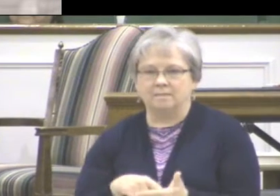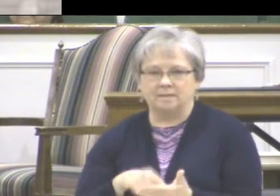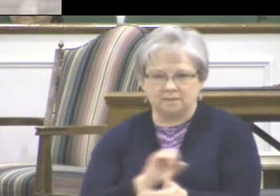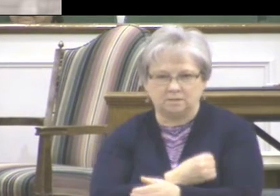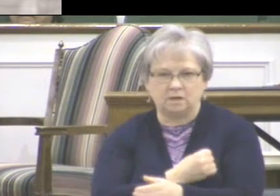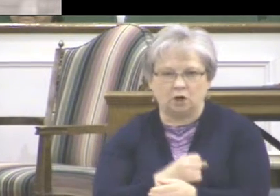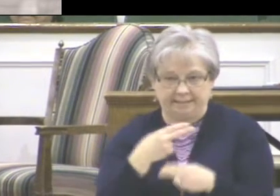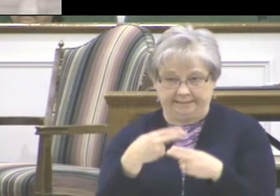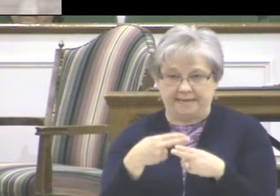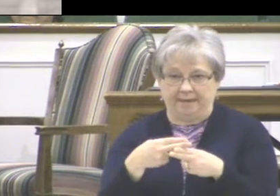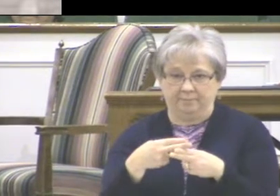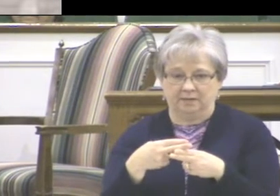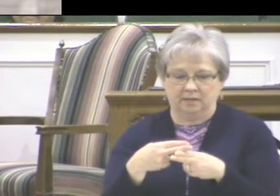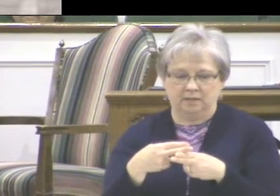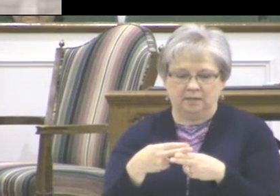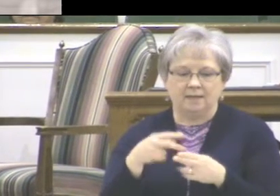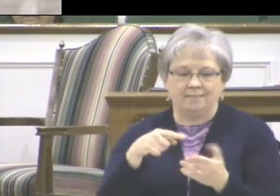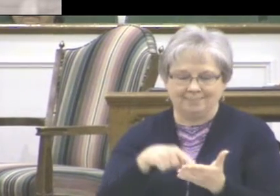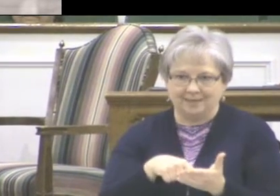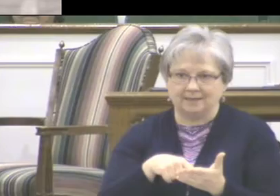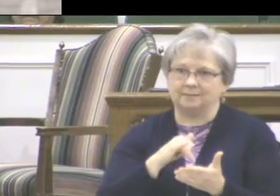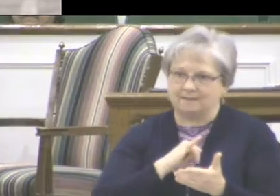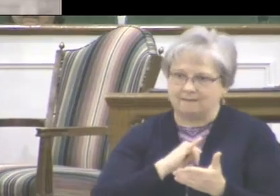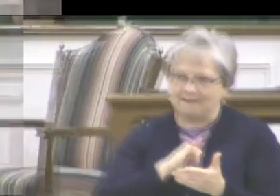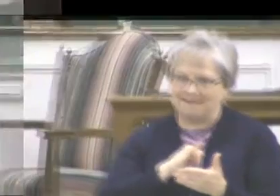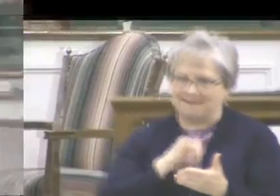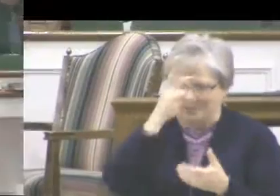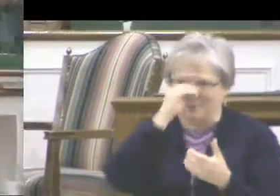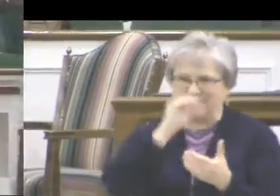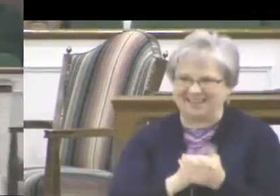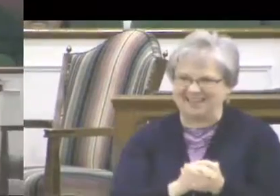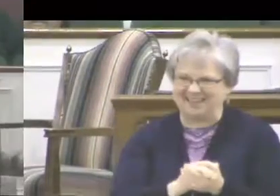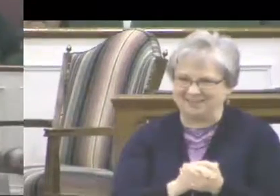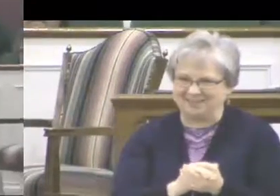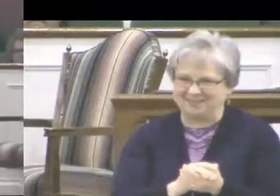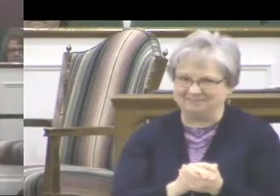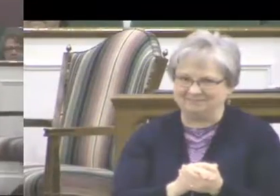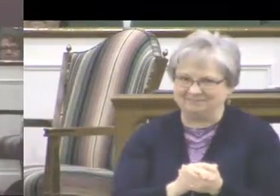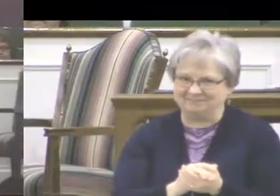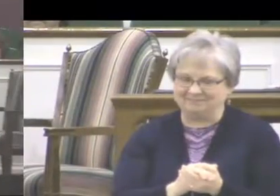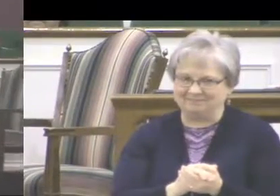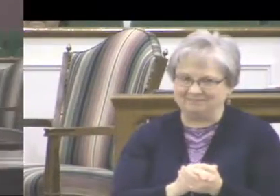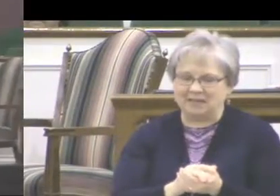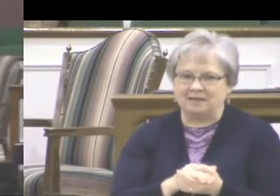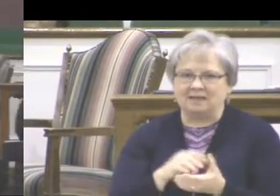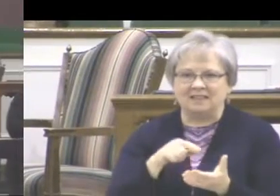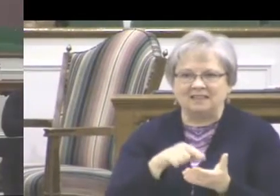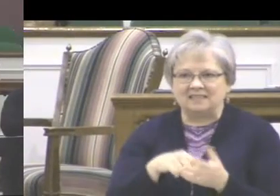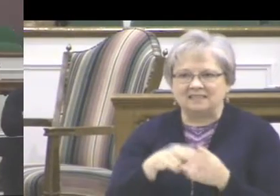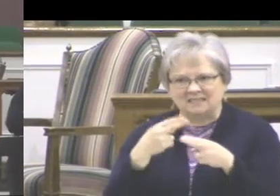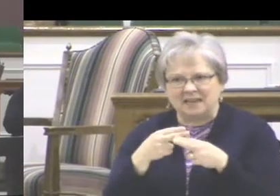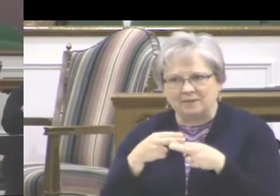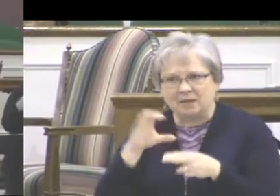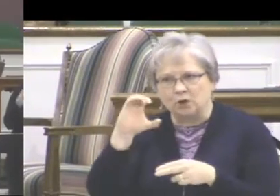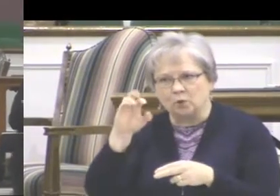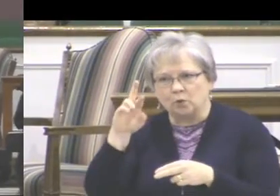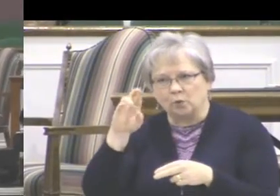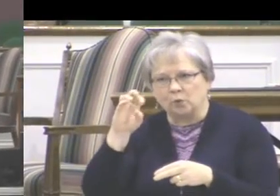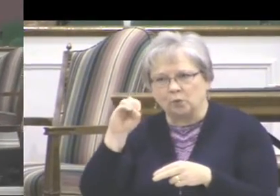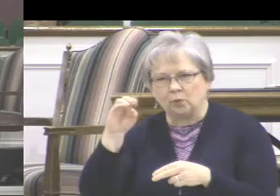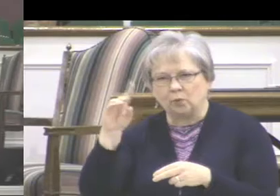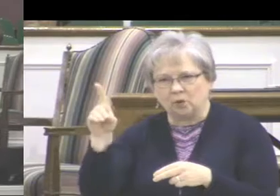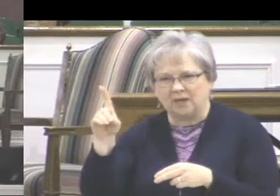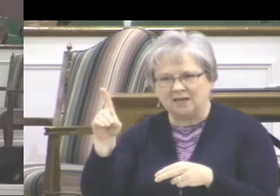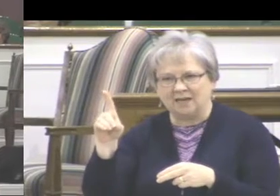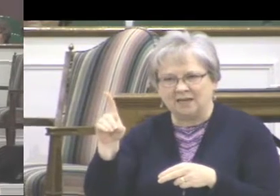Song is called This I Believe, called the Creed. If you ever wondered what we believe as a church, confused about